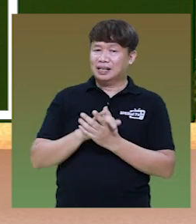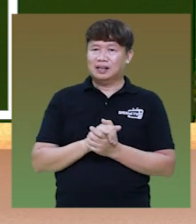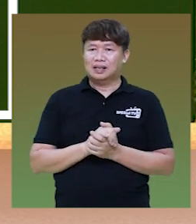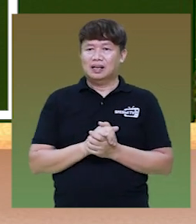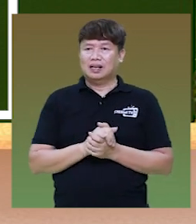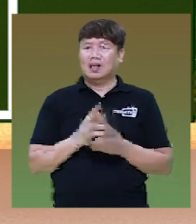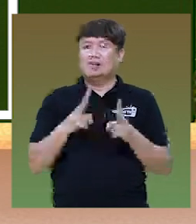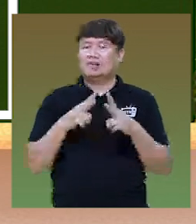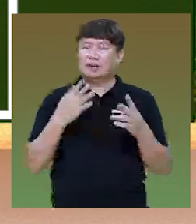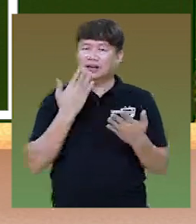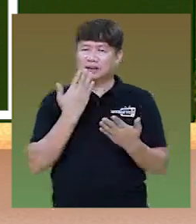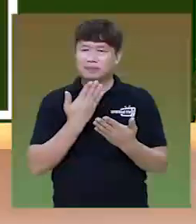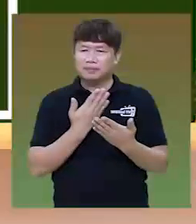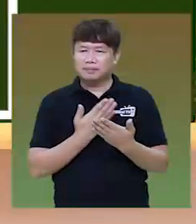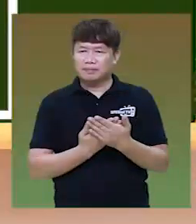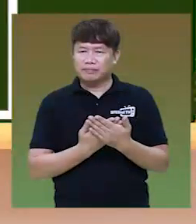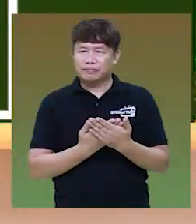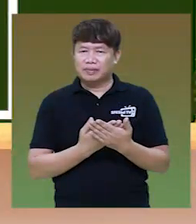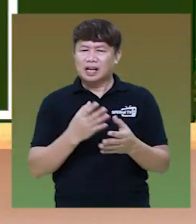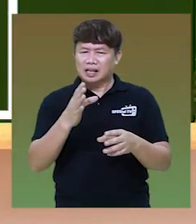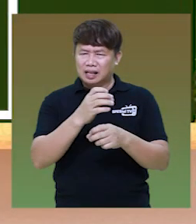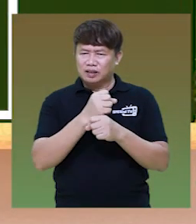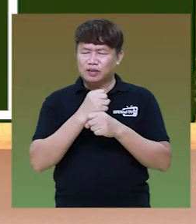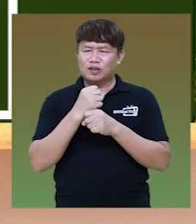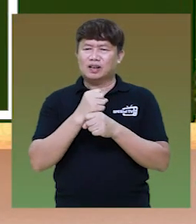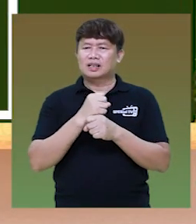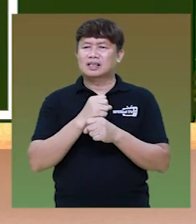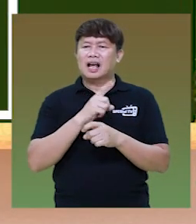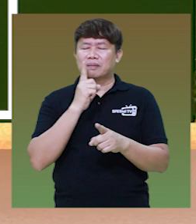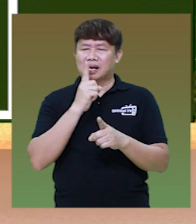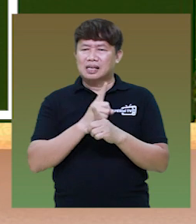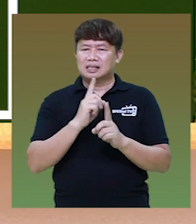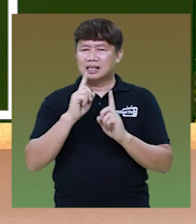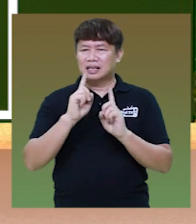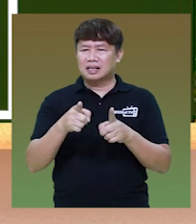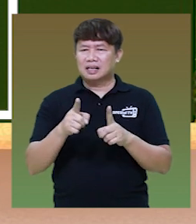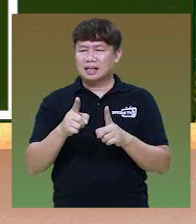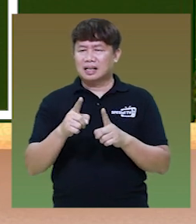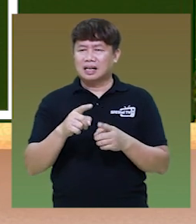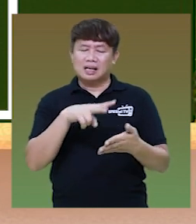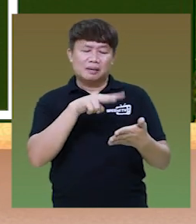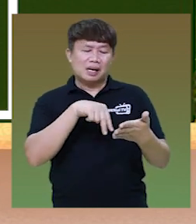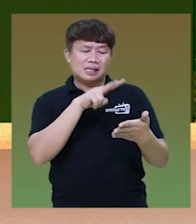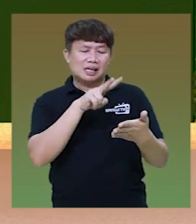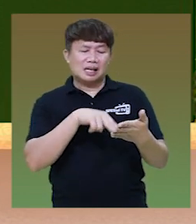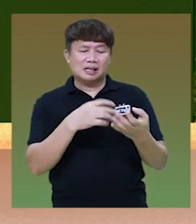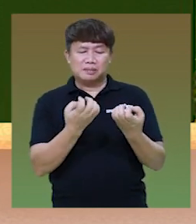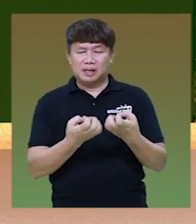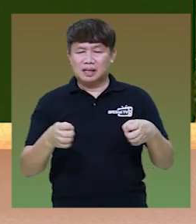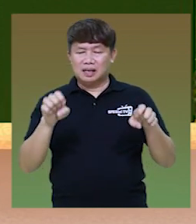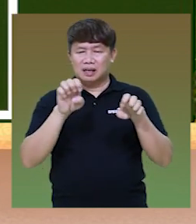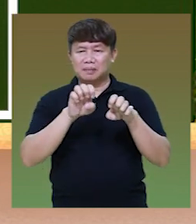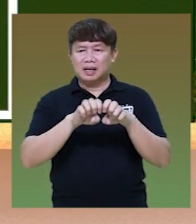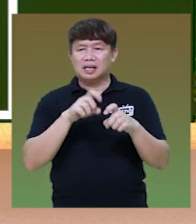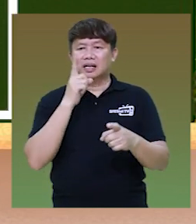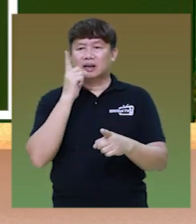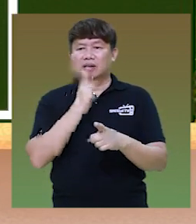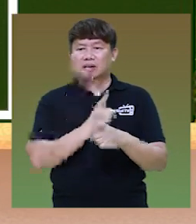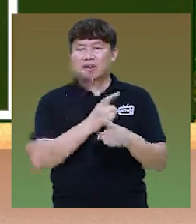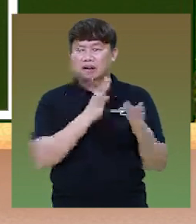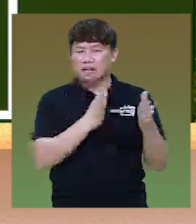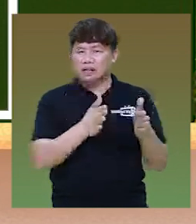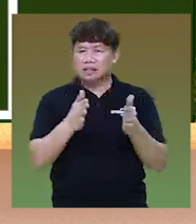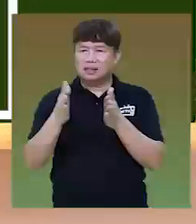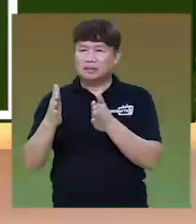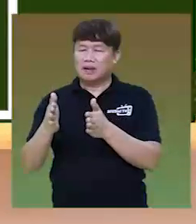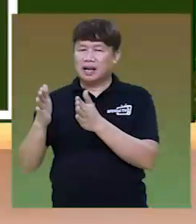Very good! You got them right! Let's read the events in their correct sequence now.